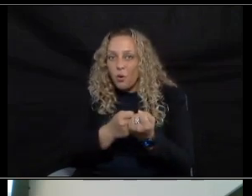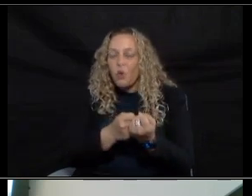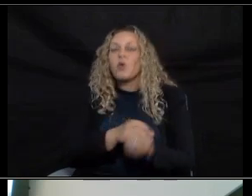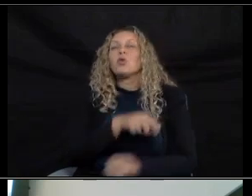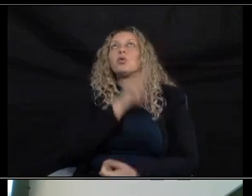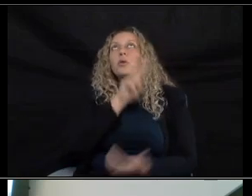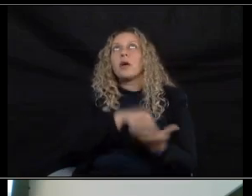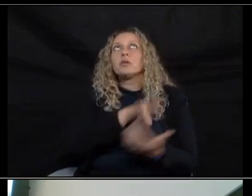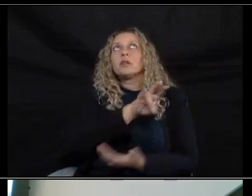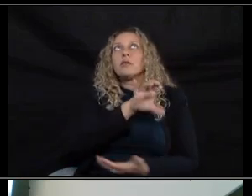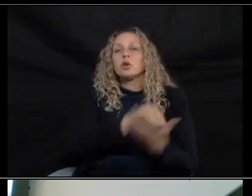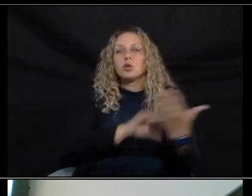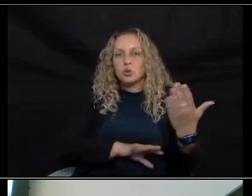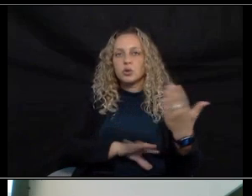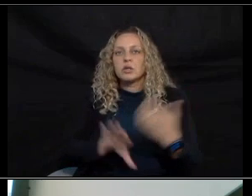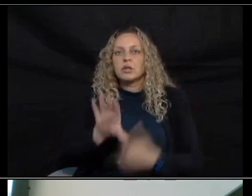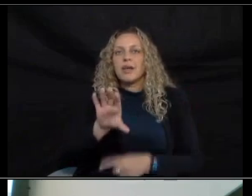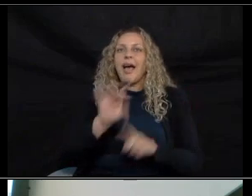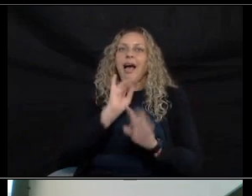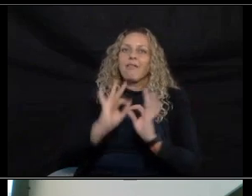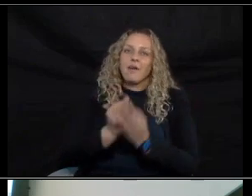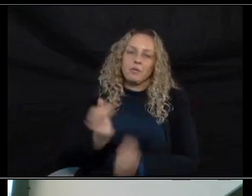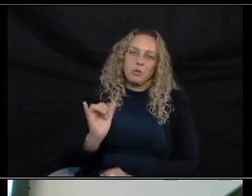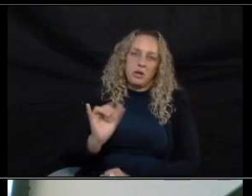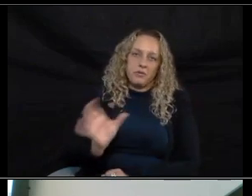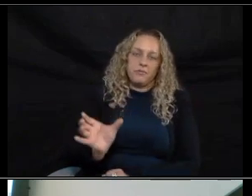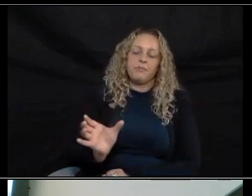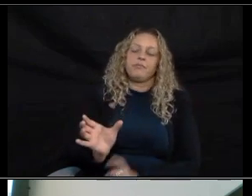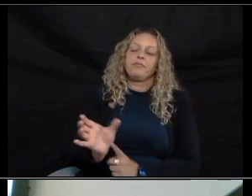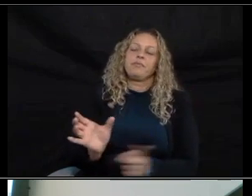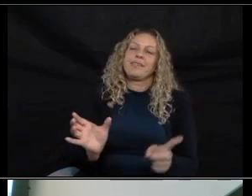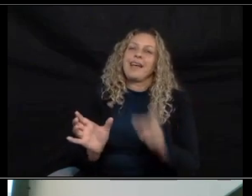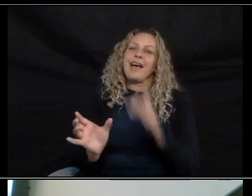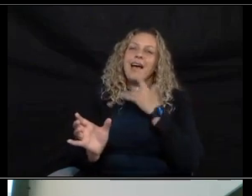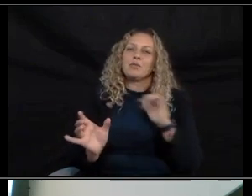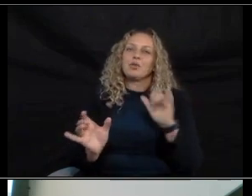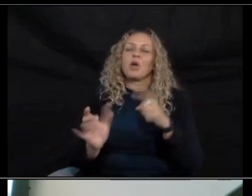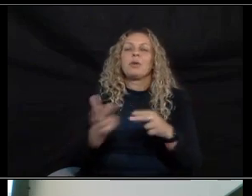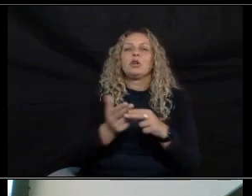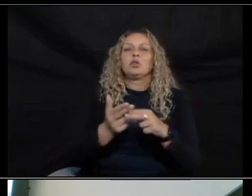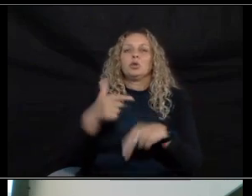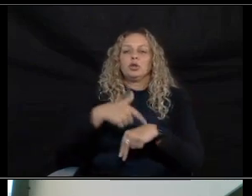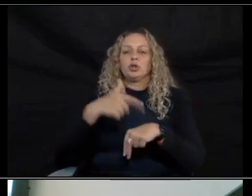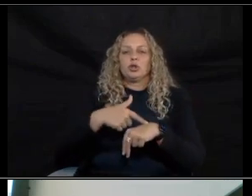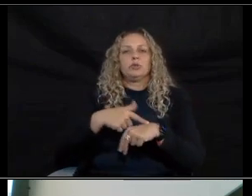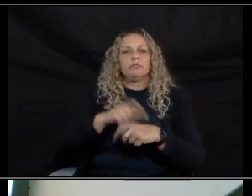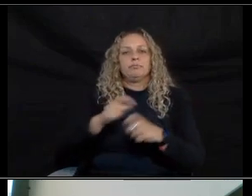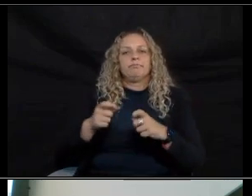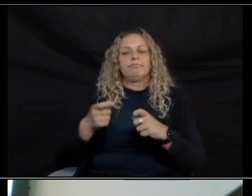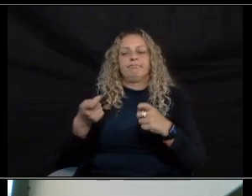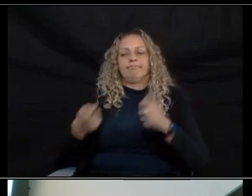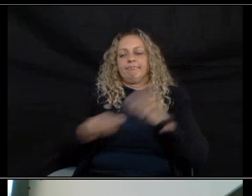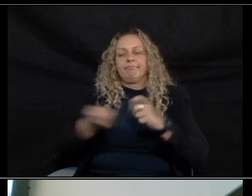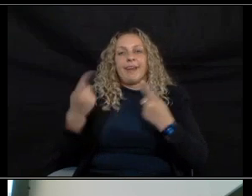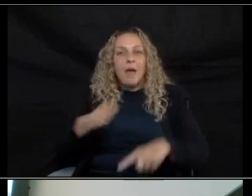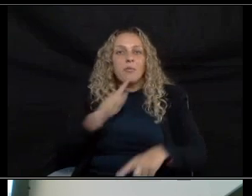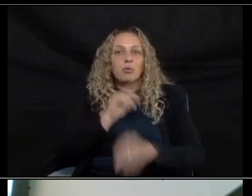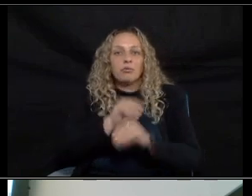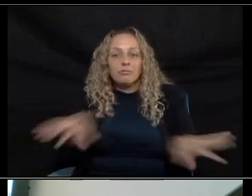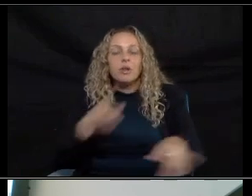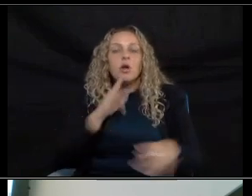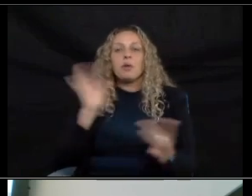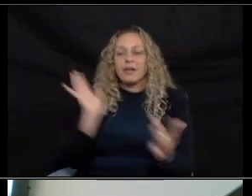2,700 students and obviously their families as well. Now, I'm still talking about the short-term ramifications of this project. We can get them connected